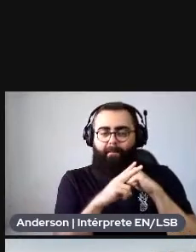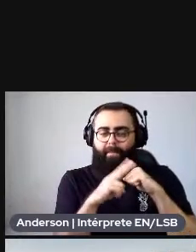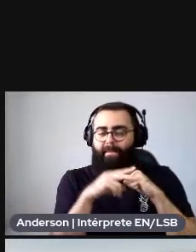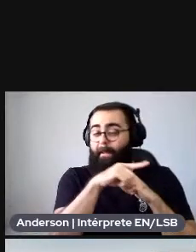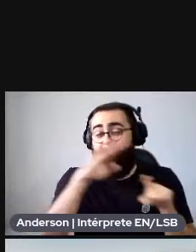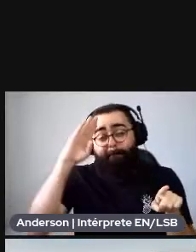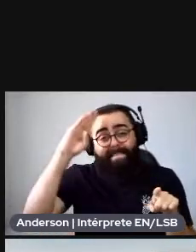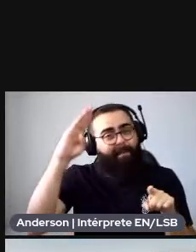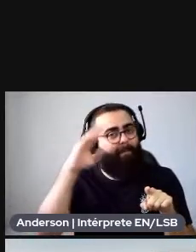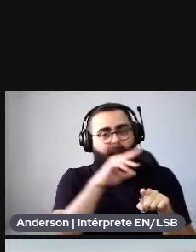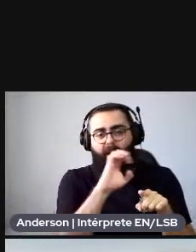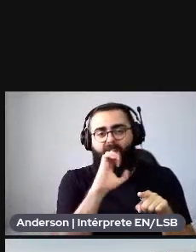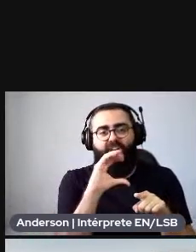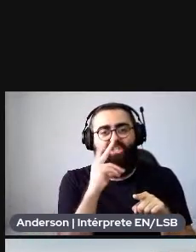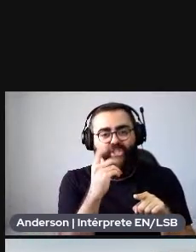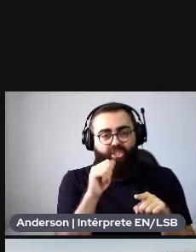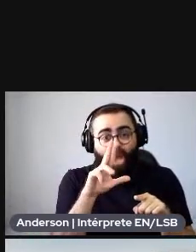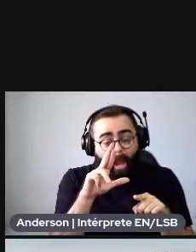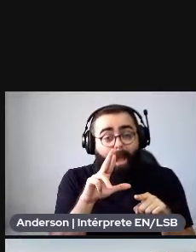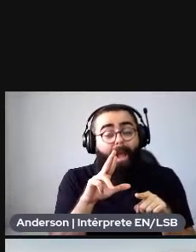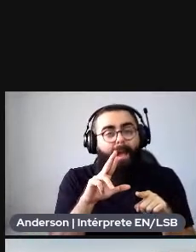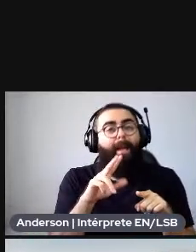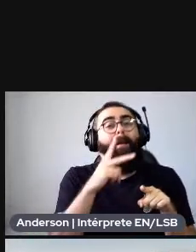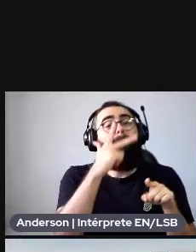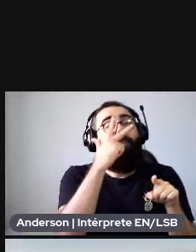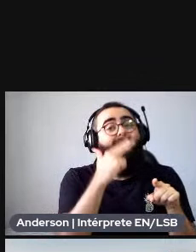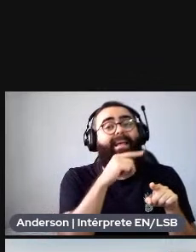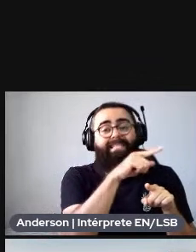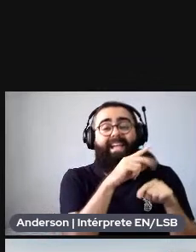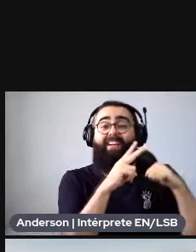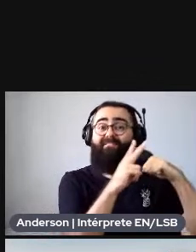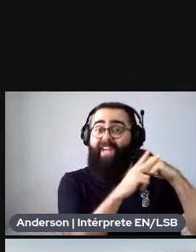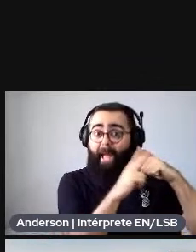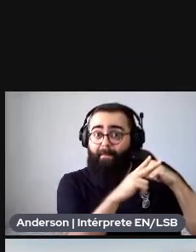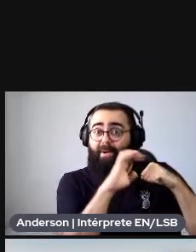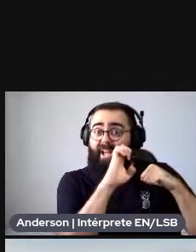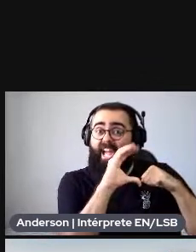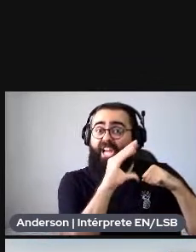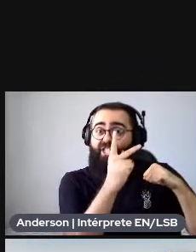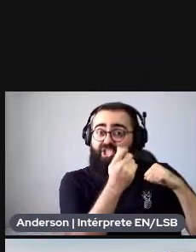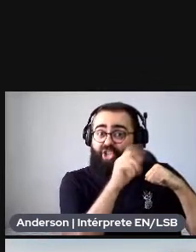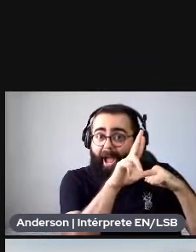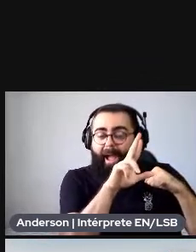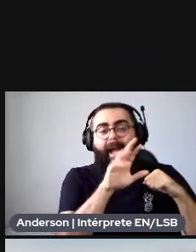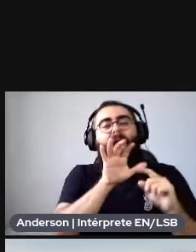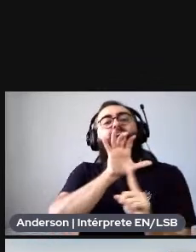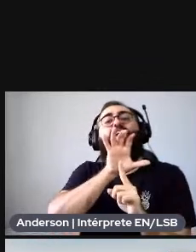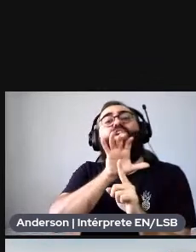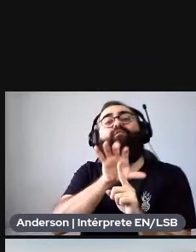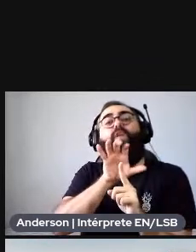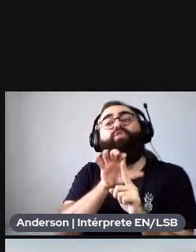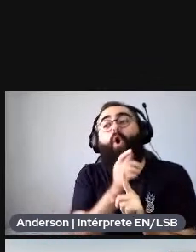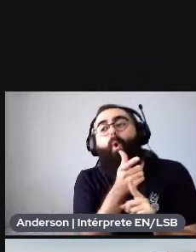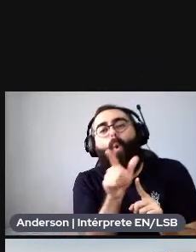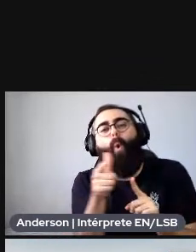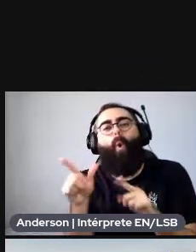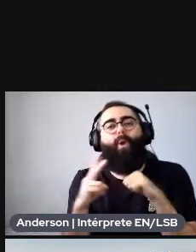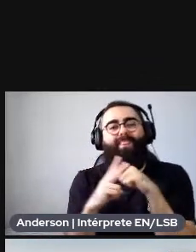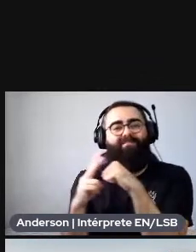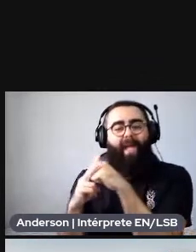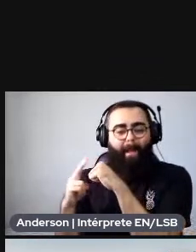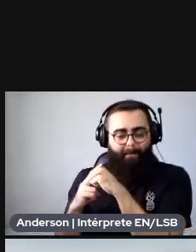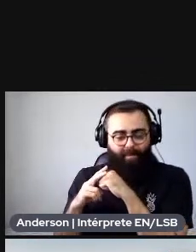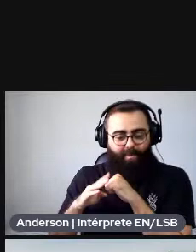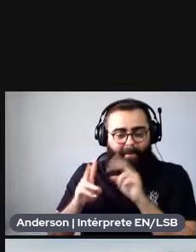to be, well, attracted to the aspectual inchoative domain. So it's probable that through analogy, other